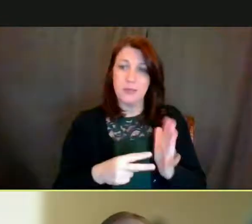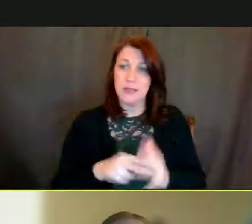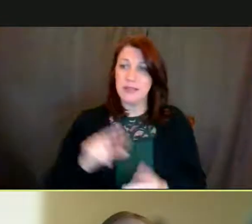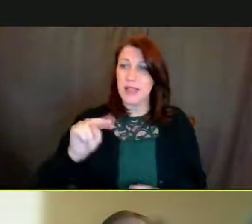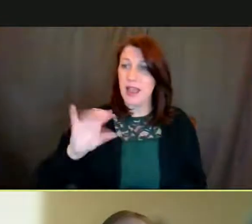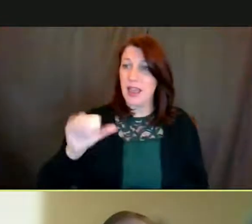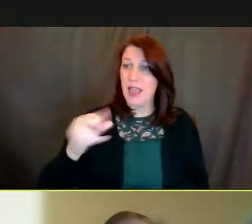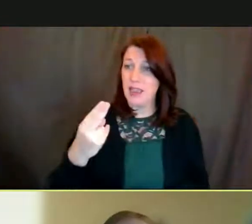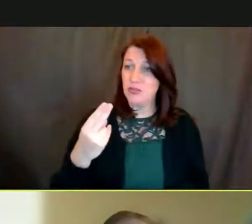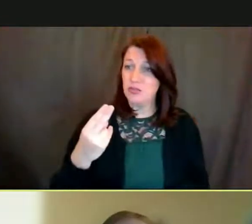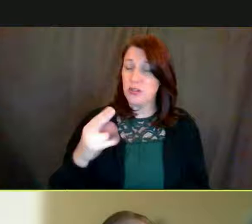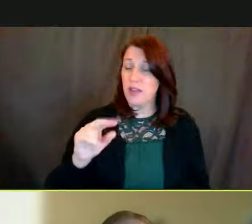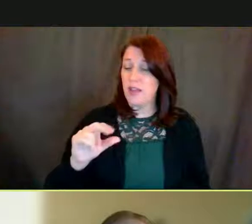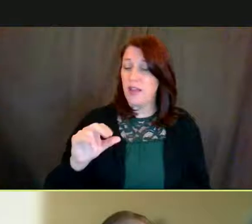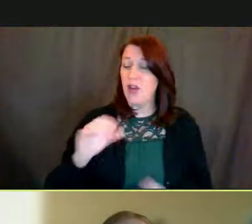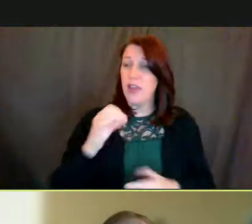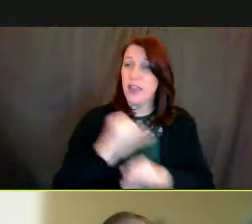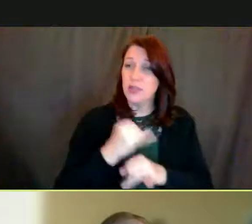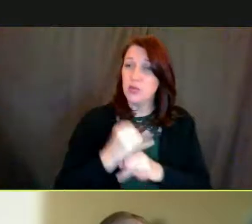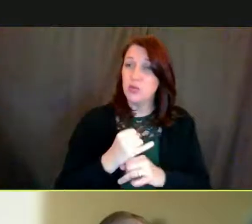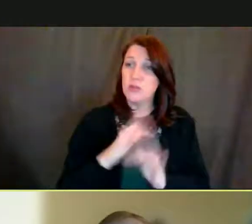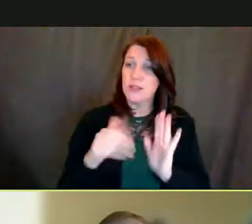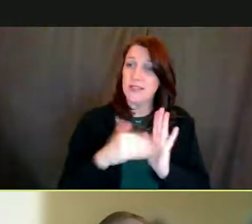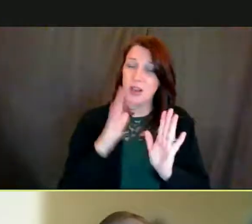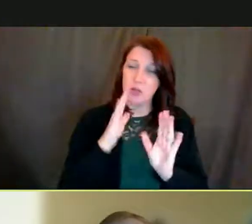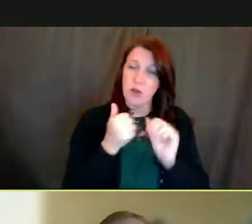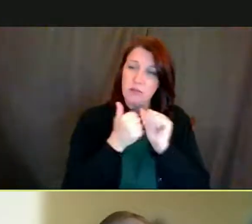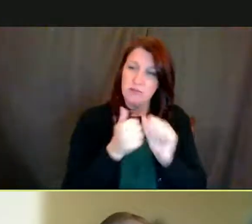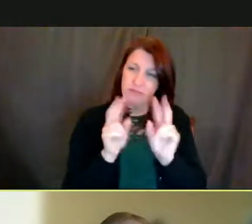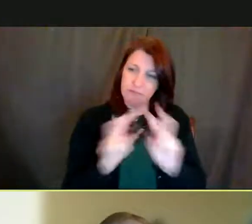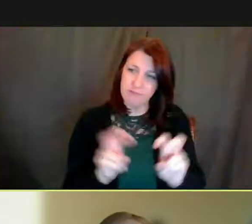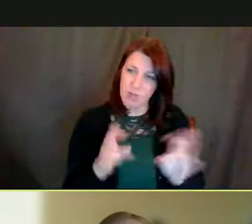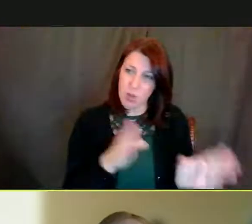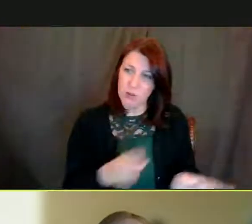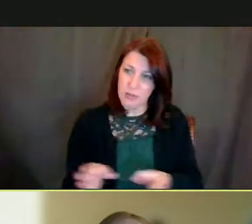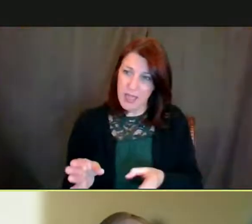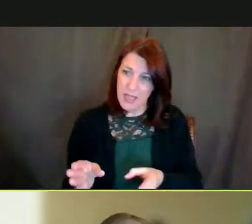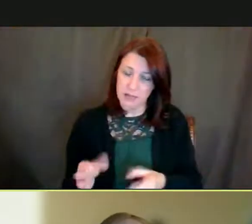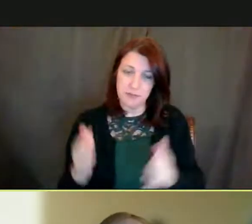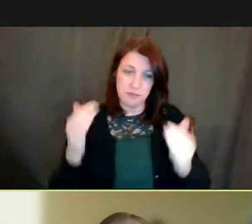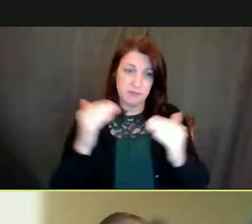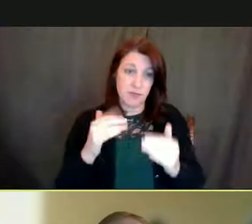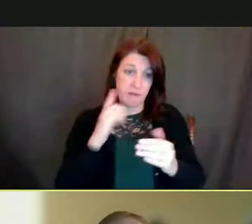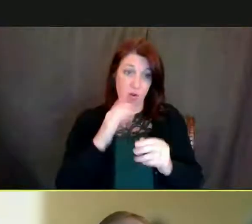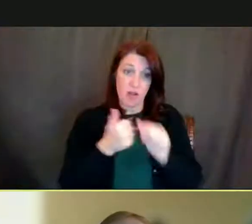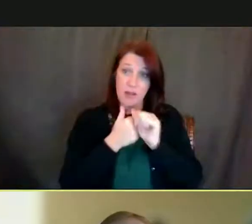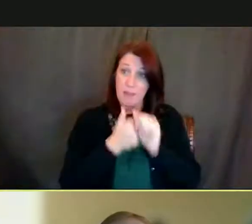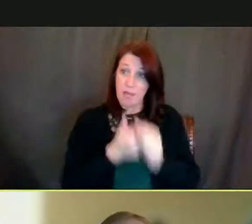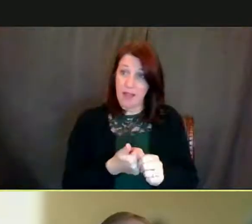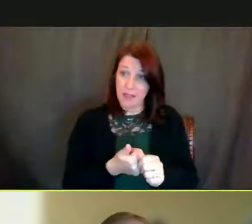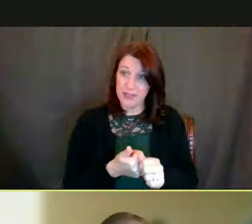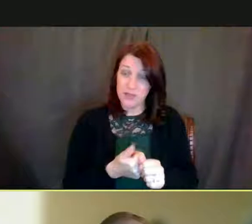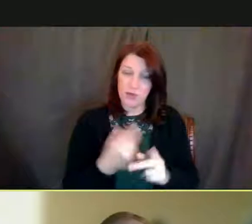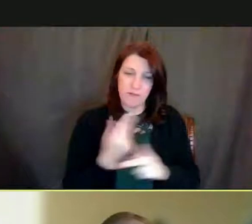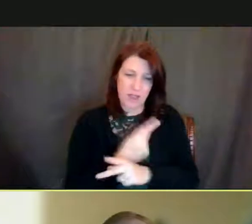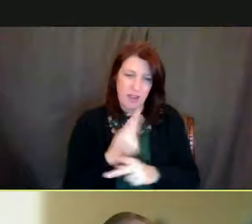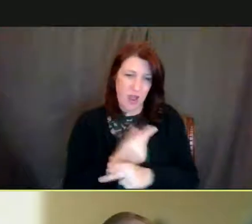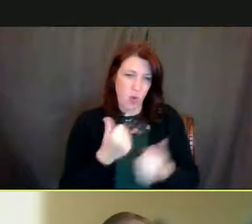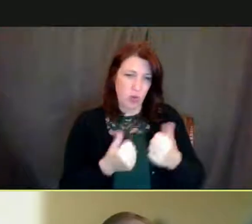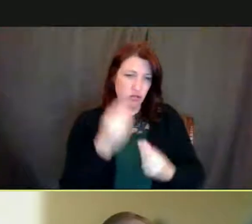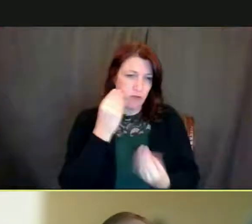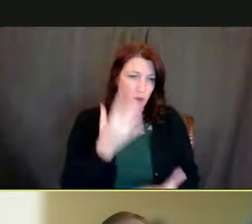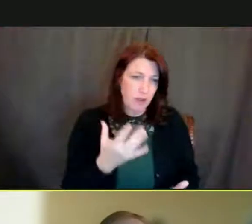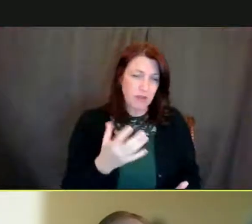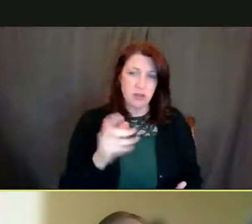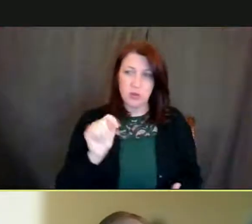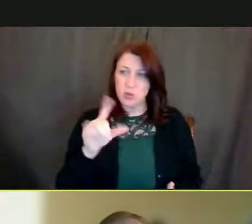institutes and centers will assess plans. In terms of monitoring for compliance, we are working to determine what information and tools are